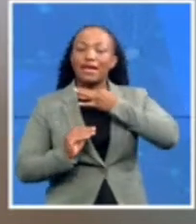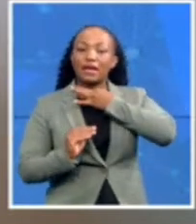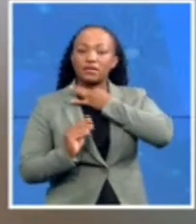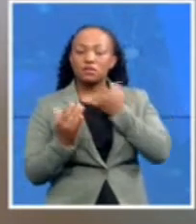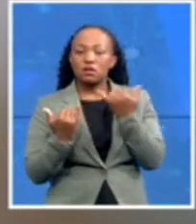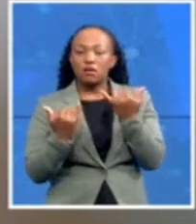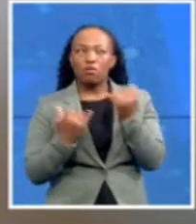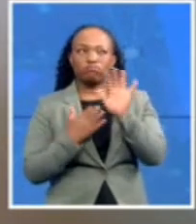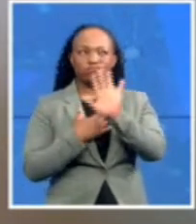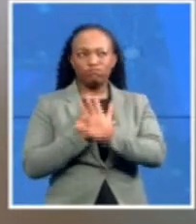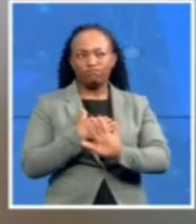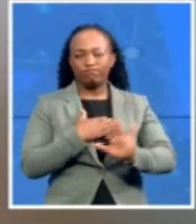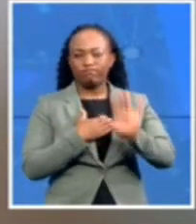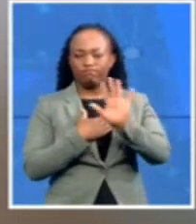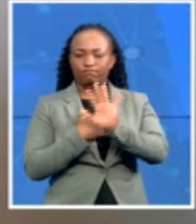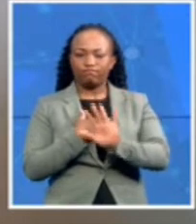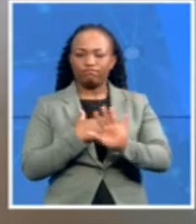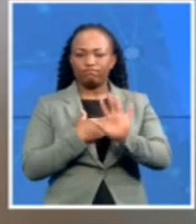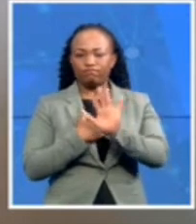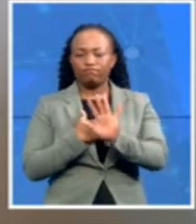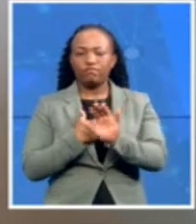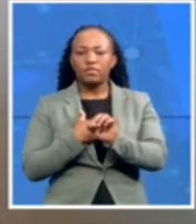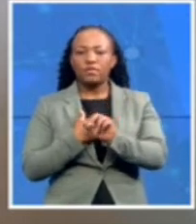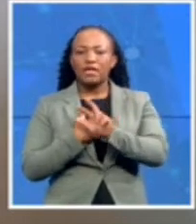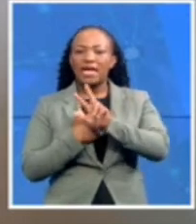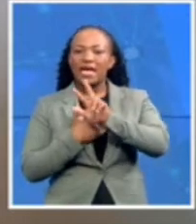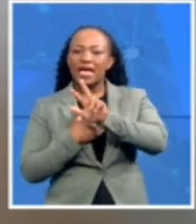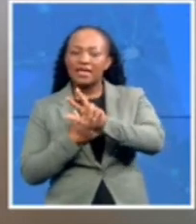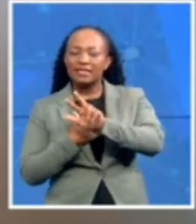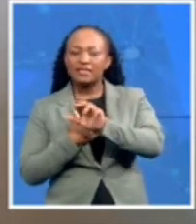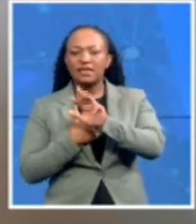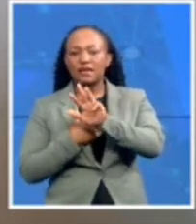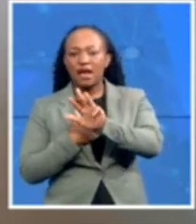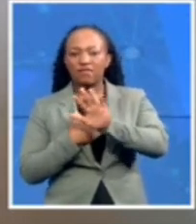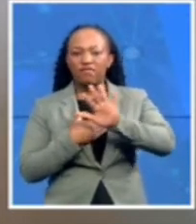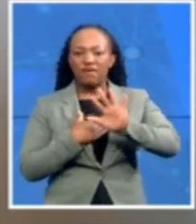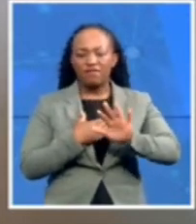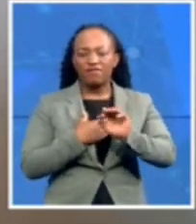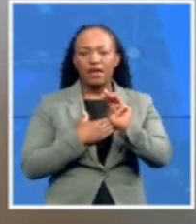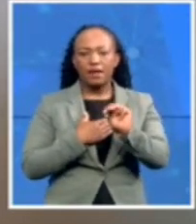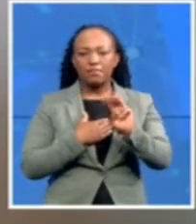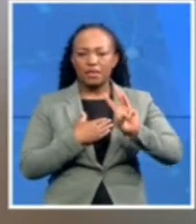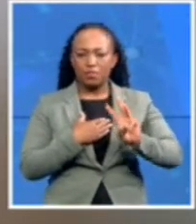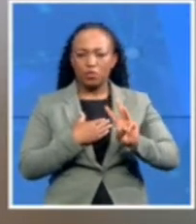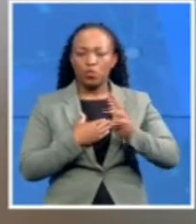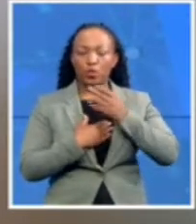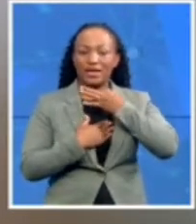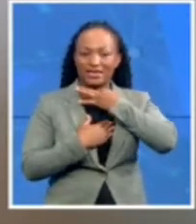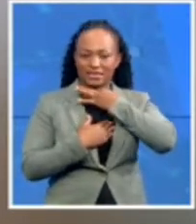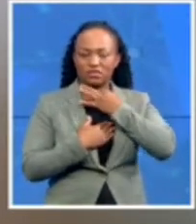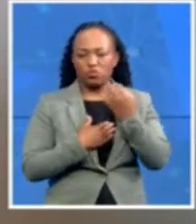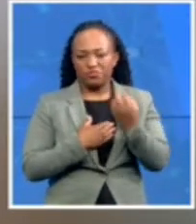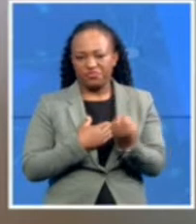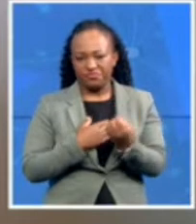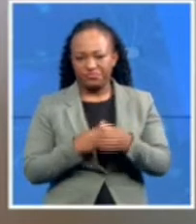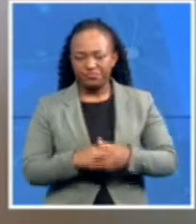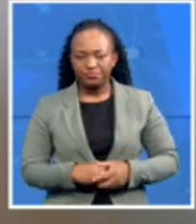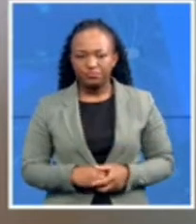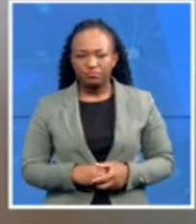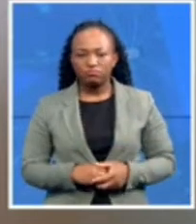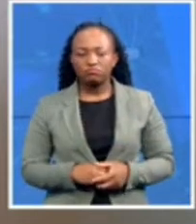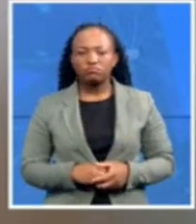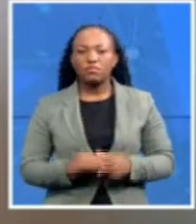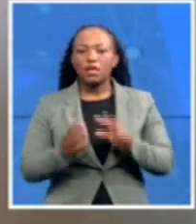about 895 megawatts. We are still carrying on with our planned maintenance.